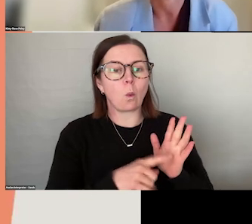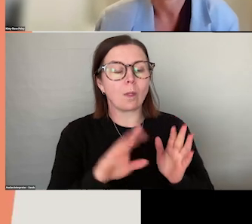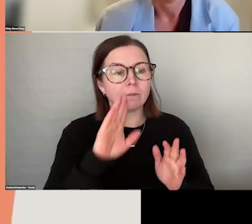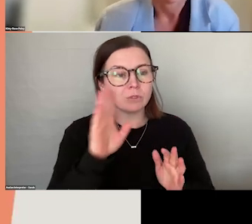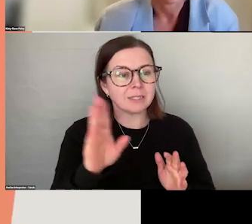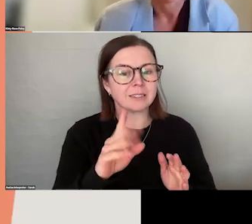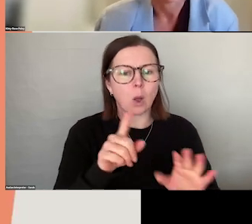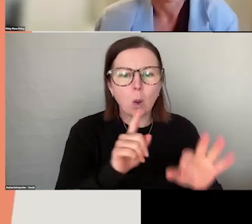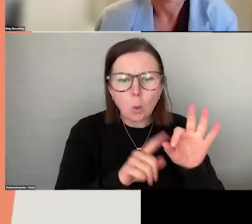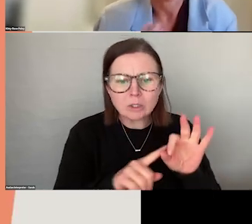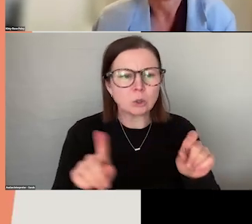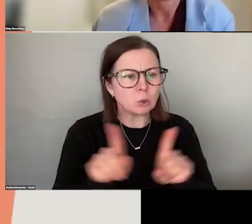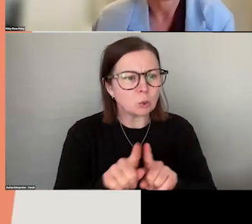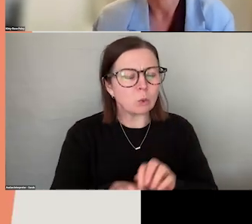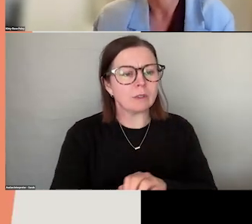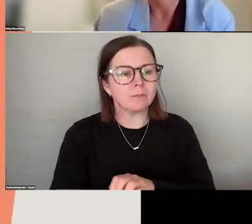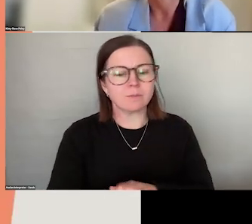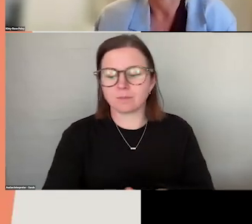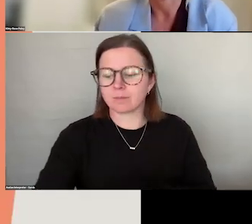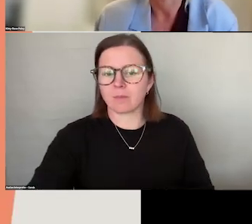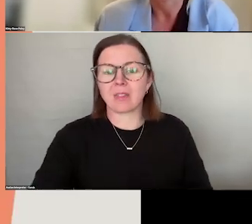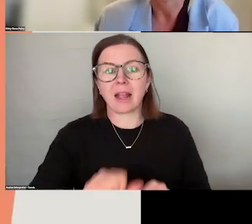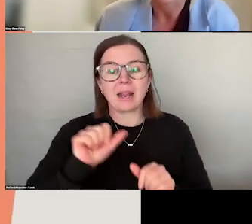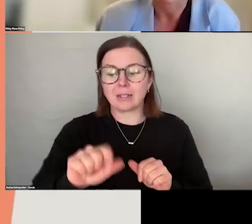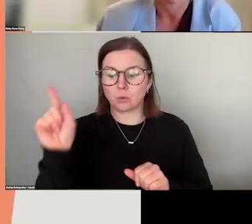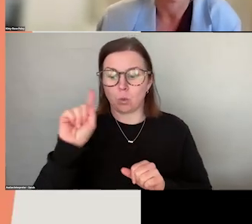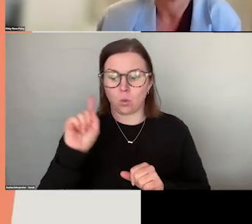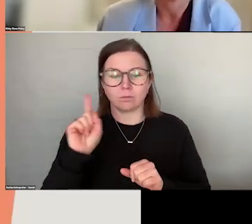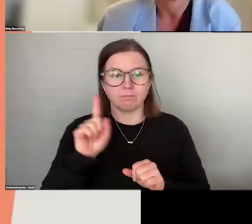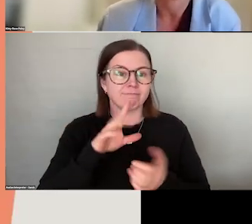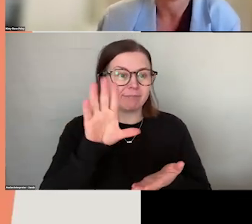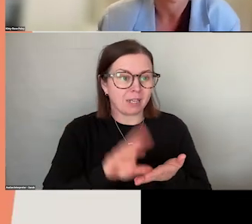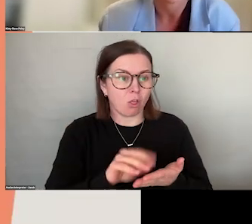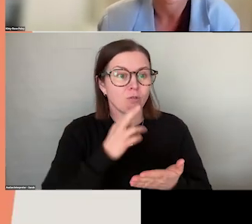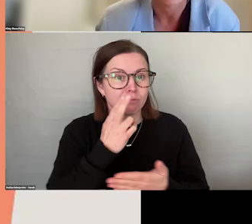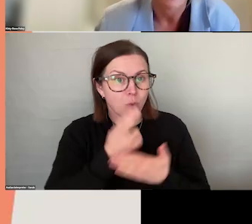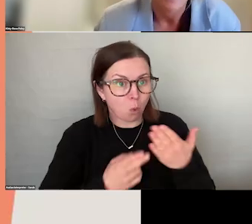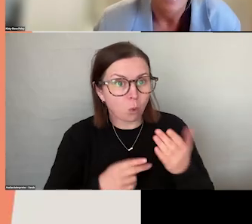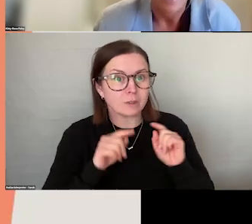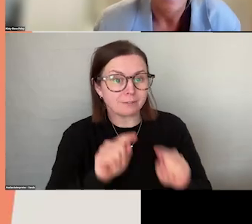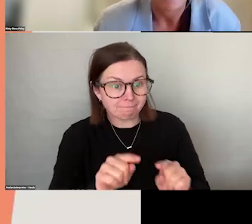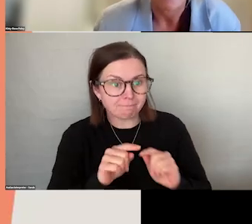engagement today. As I said, the next steps is absolutely to download the report so that I think